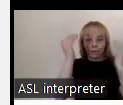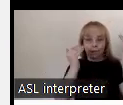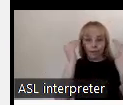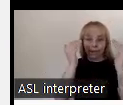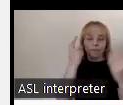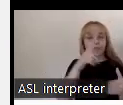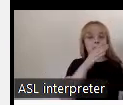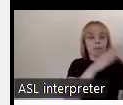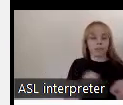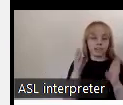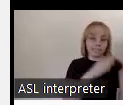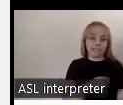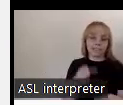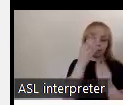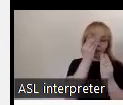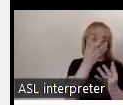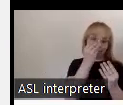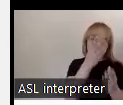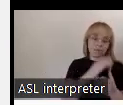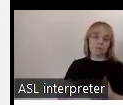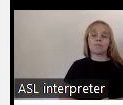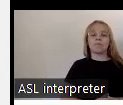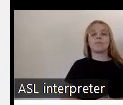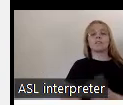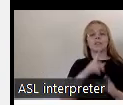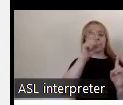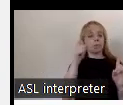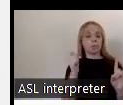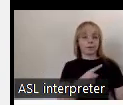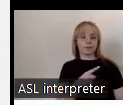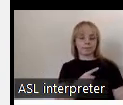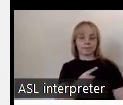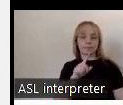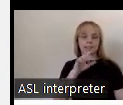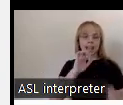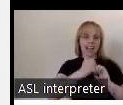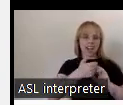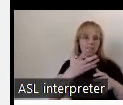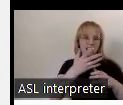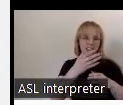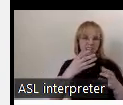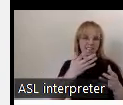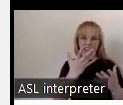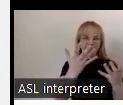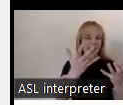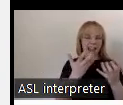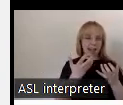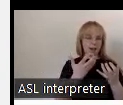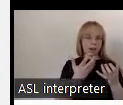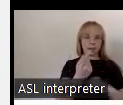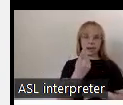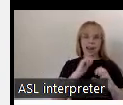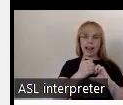of organization. So back to that question of how do I get one? Assuming everyone can still see my